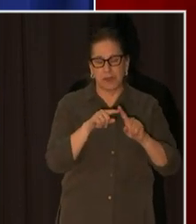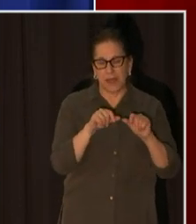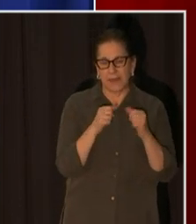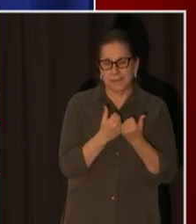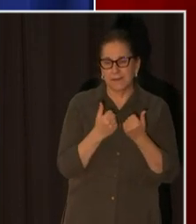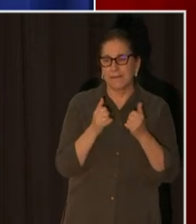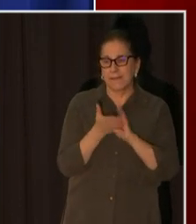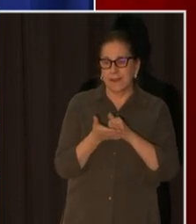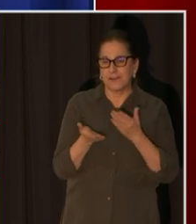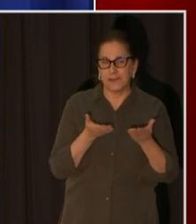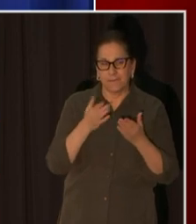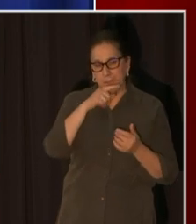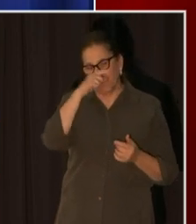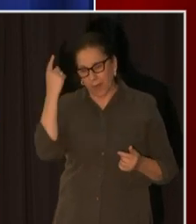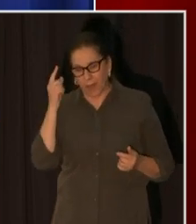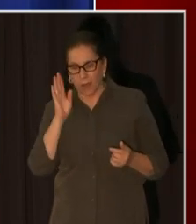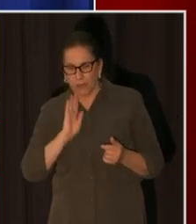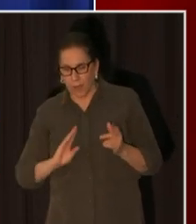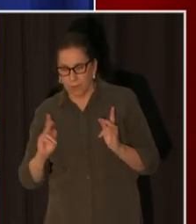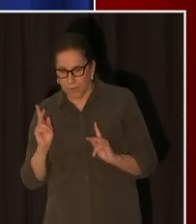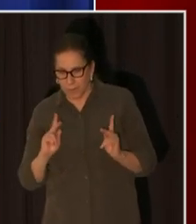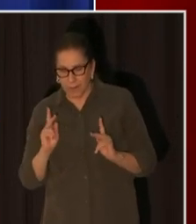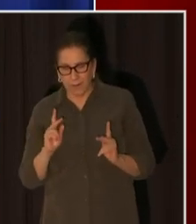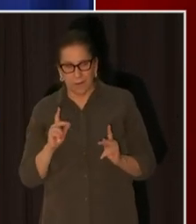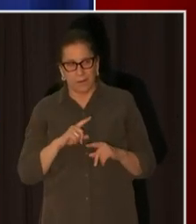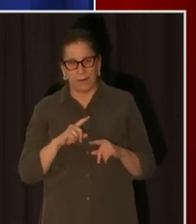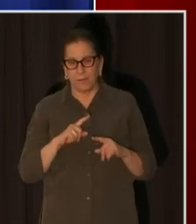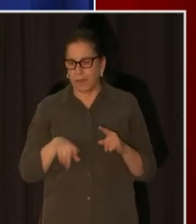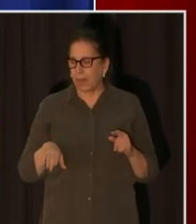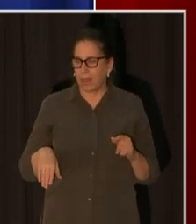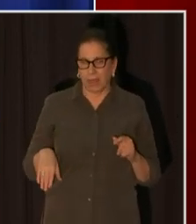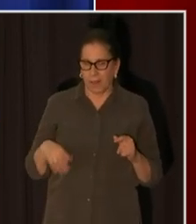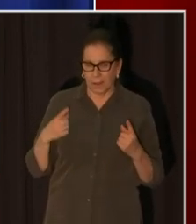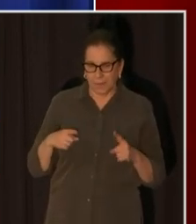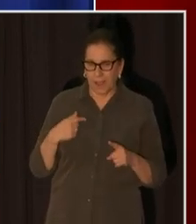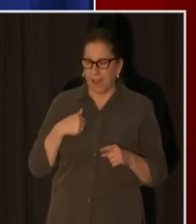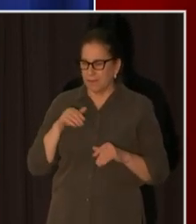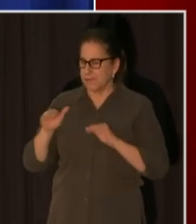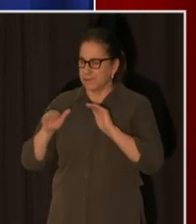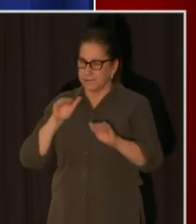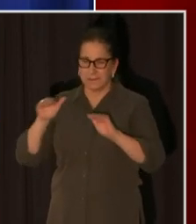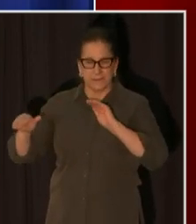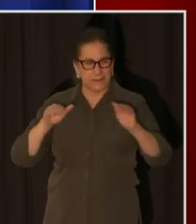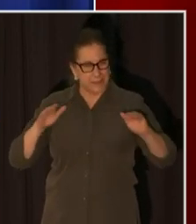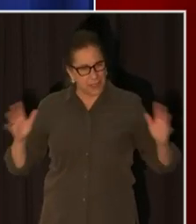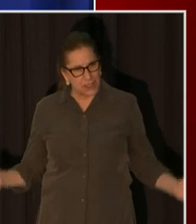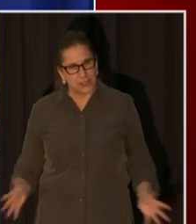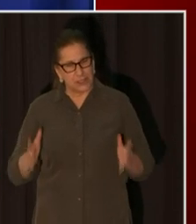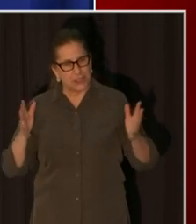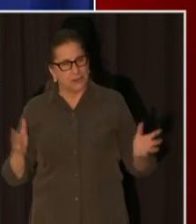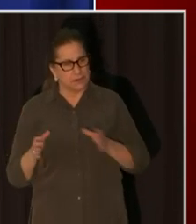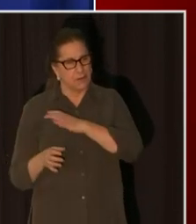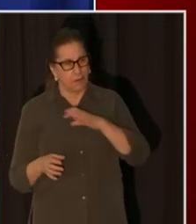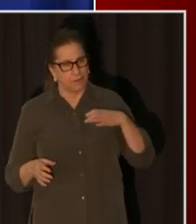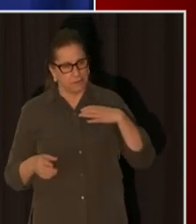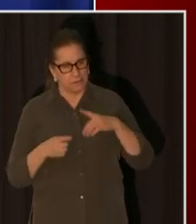put together has to be different. And we know that, and we need to hear from you about what it is you really need so that we can help design that